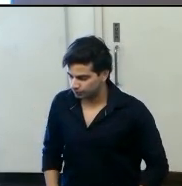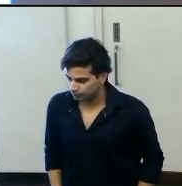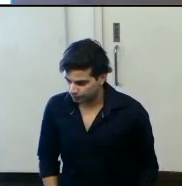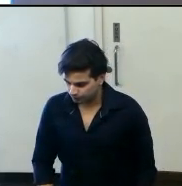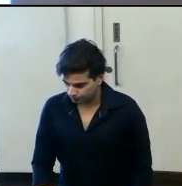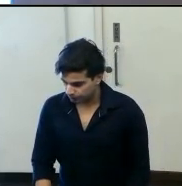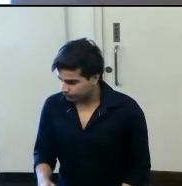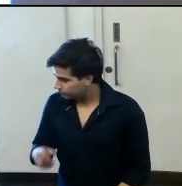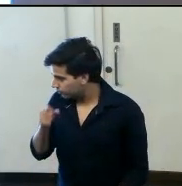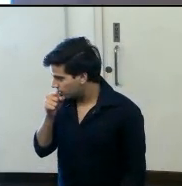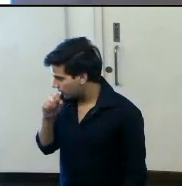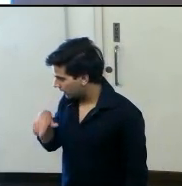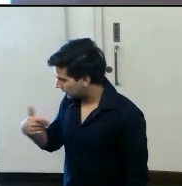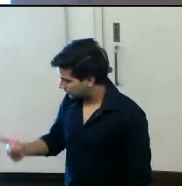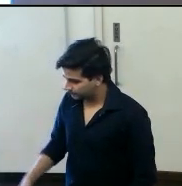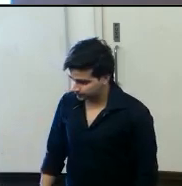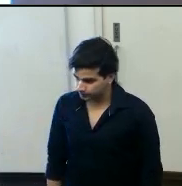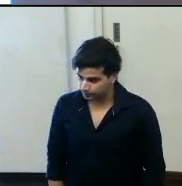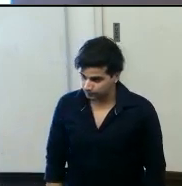Michael.